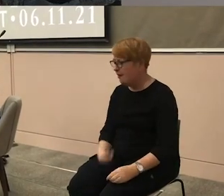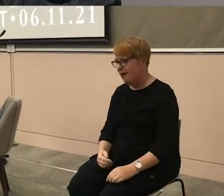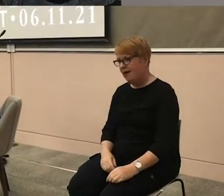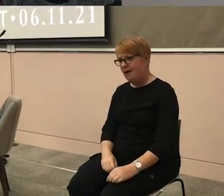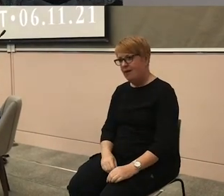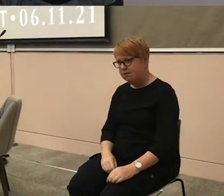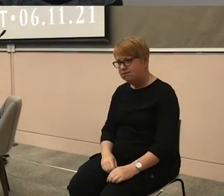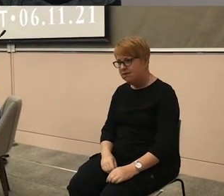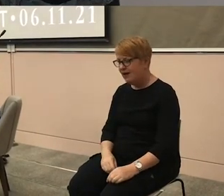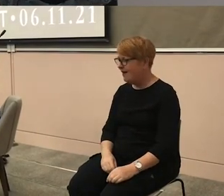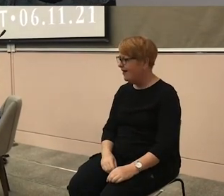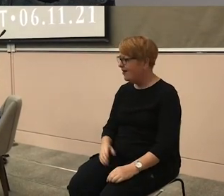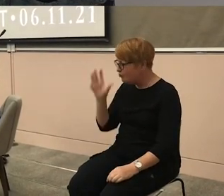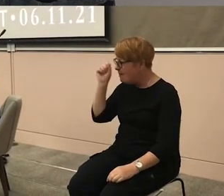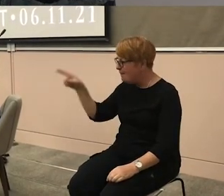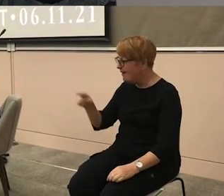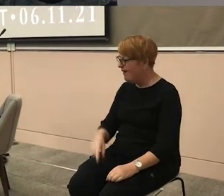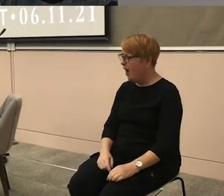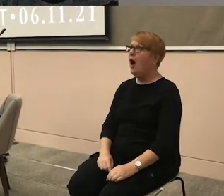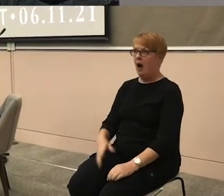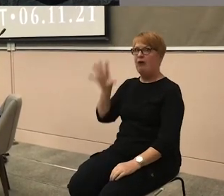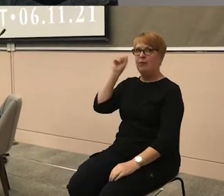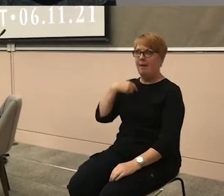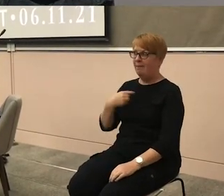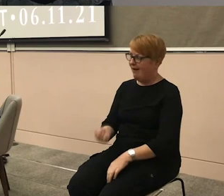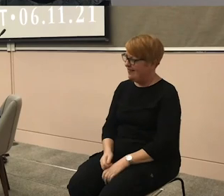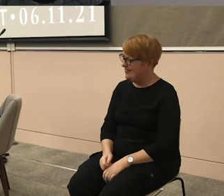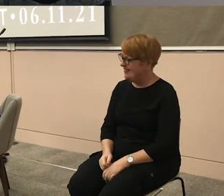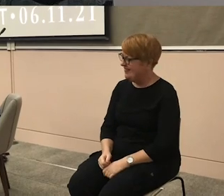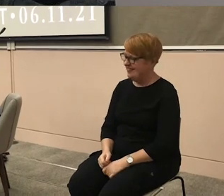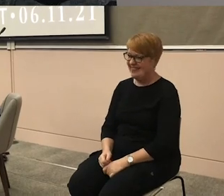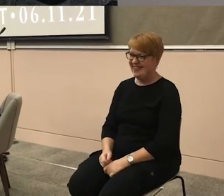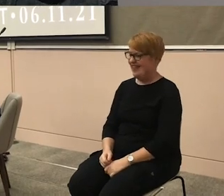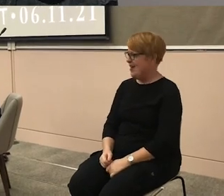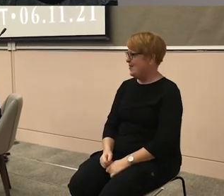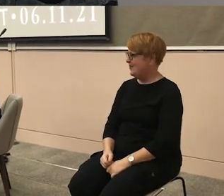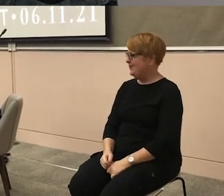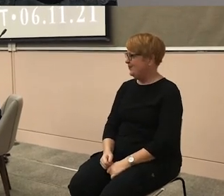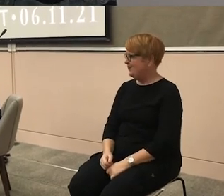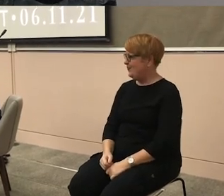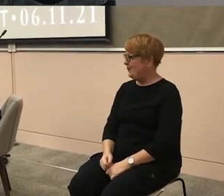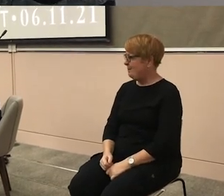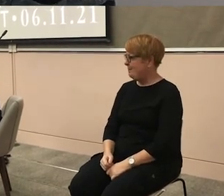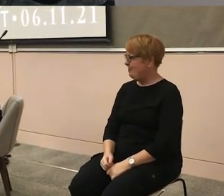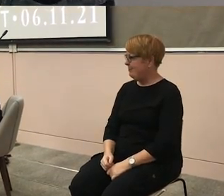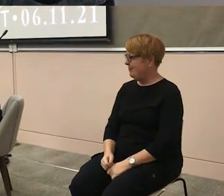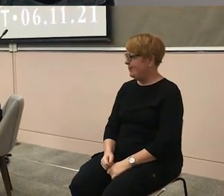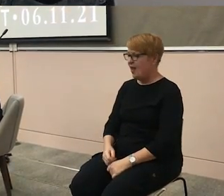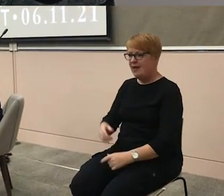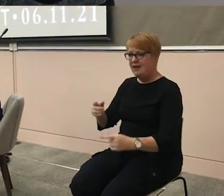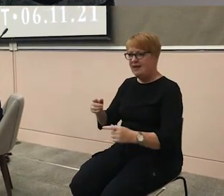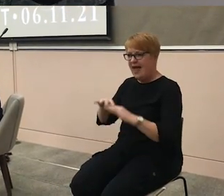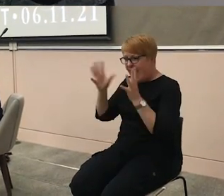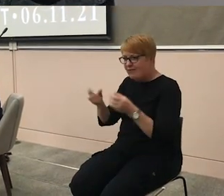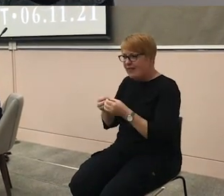cannot forget that. You can't forget that. We're talking about how, like, all the stuff we talked about that